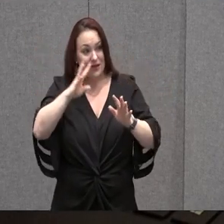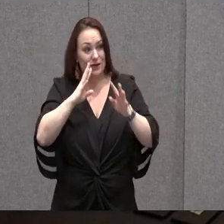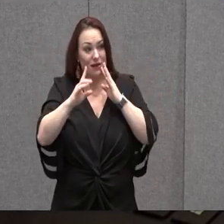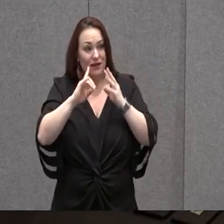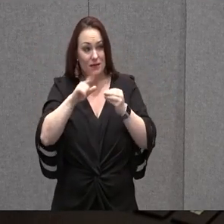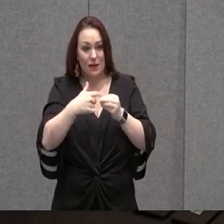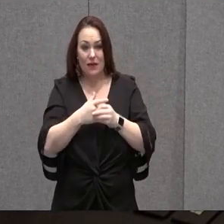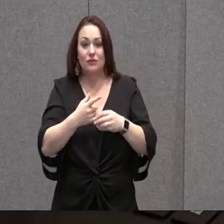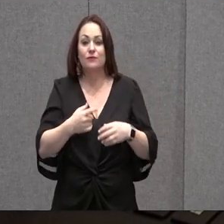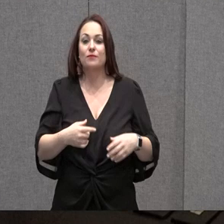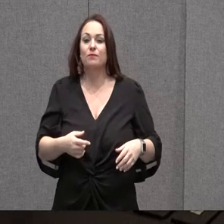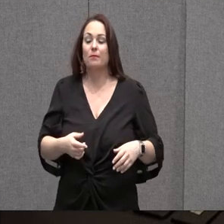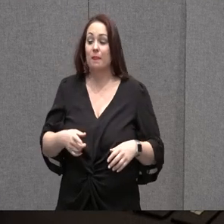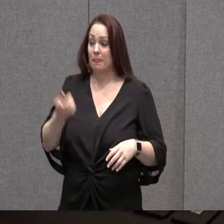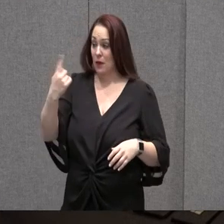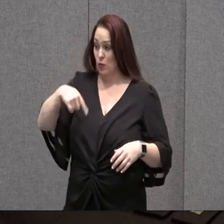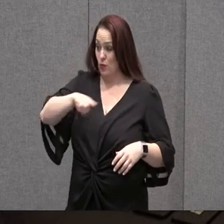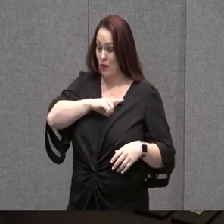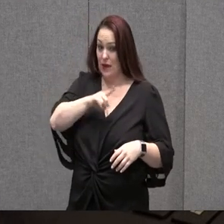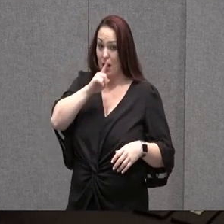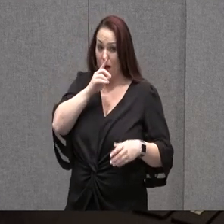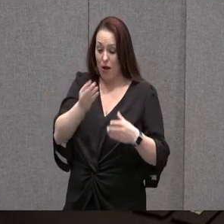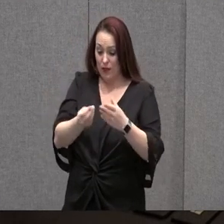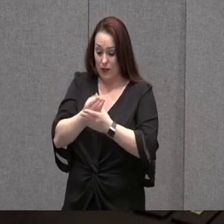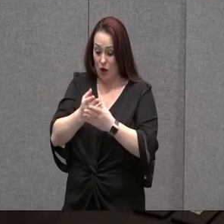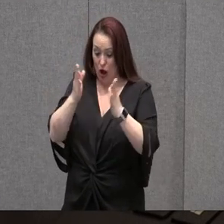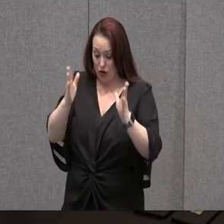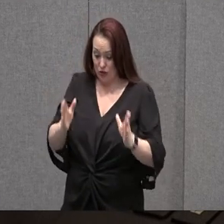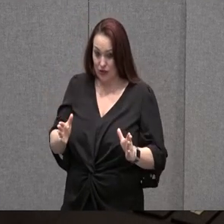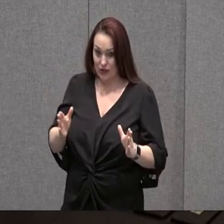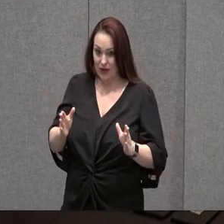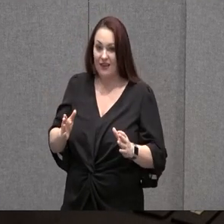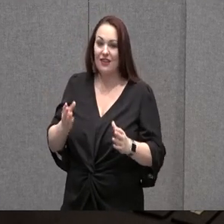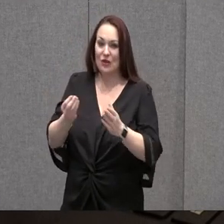We are the gardeners. Gardeners.